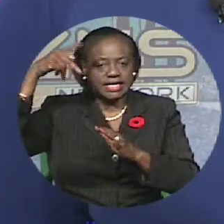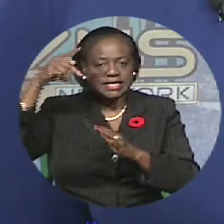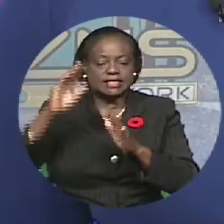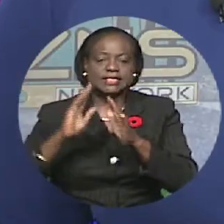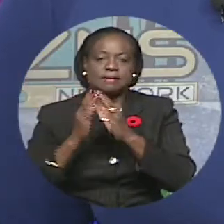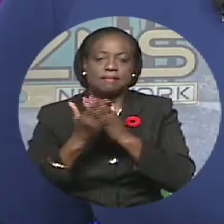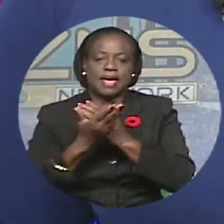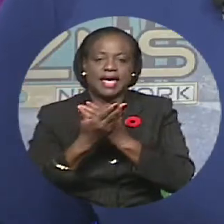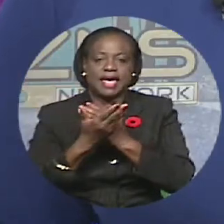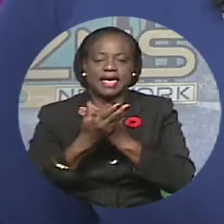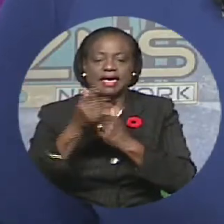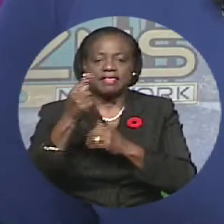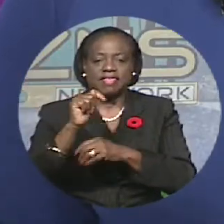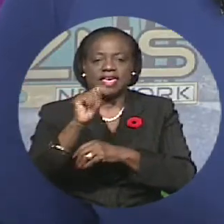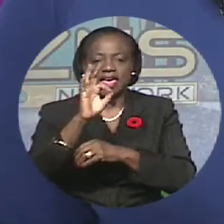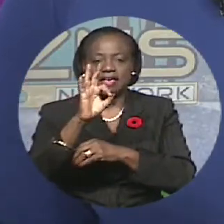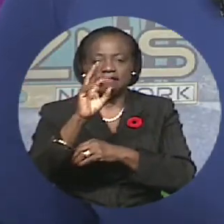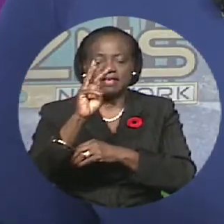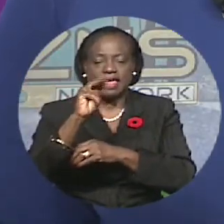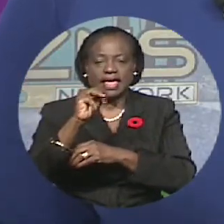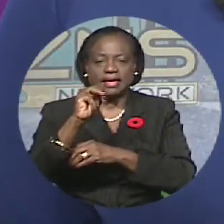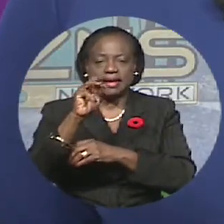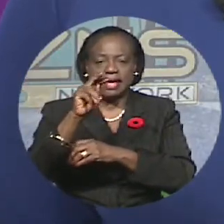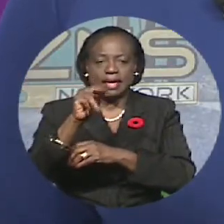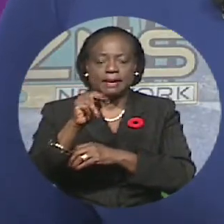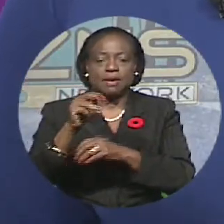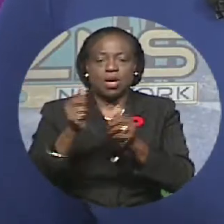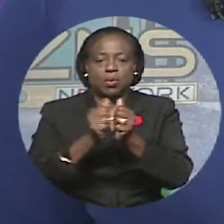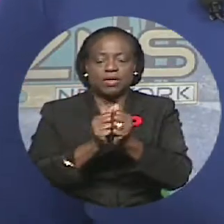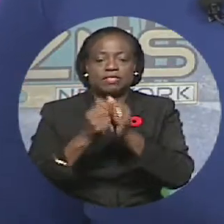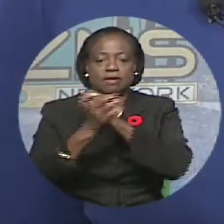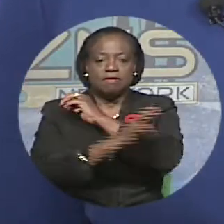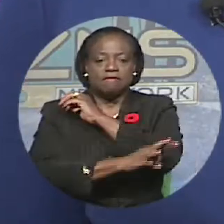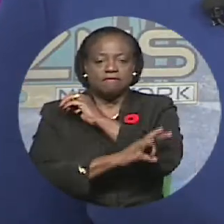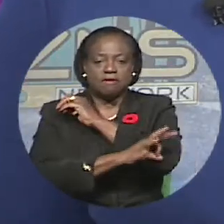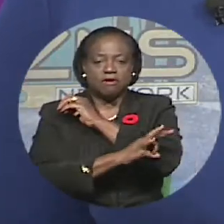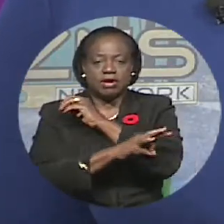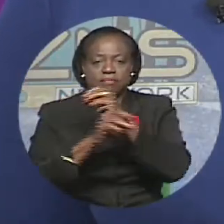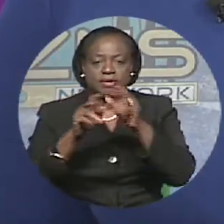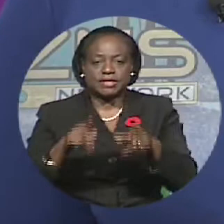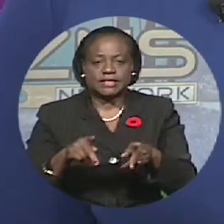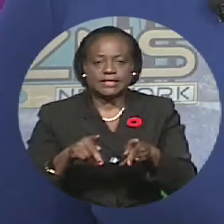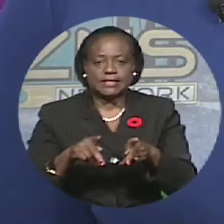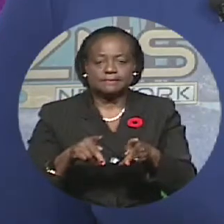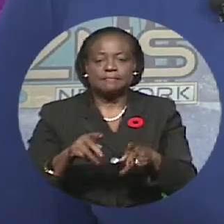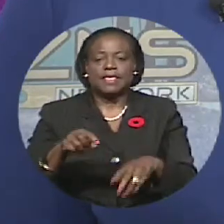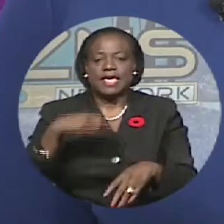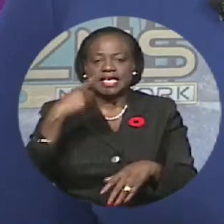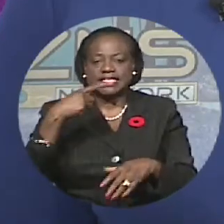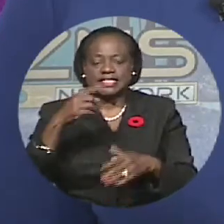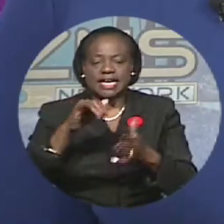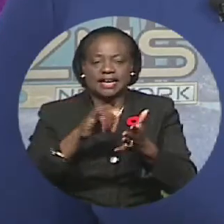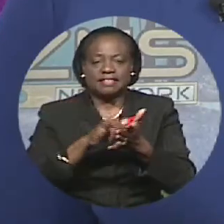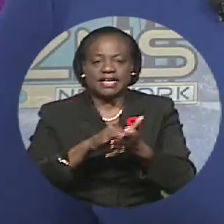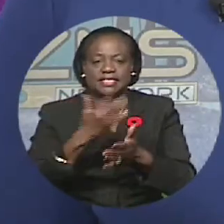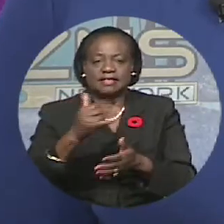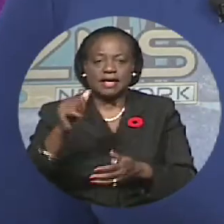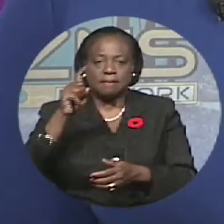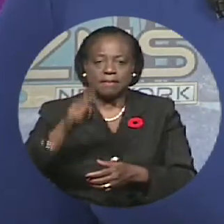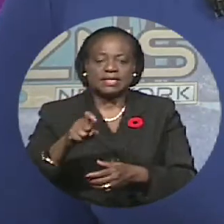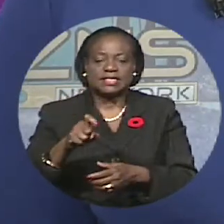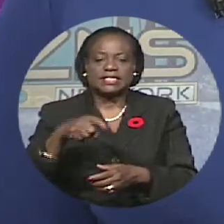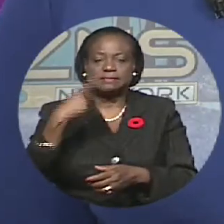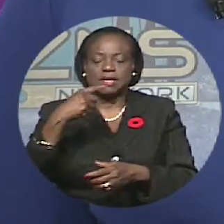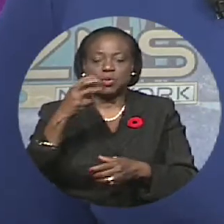China. In a statement issued today, Chairman Roberts said political leaders and aspiring leaders must be able to speak with reason and